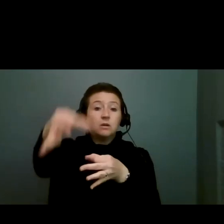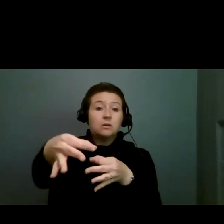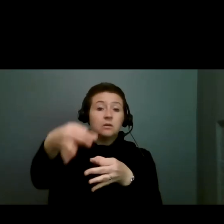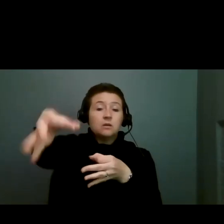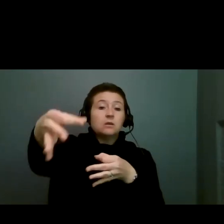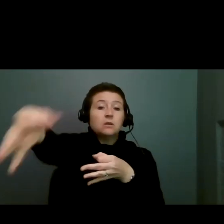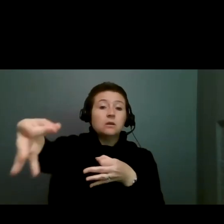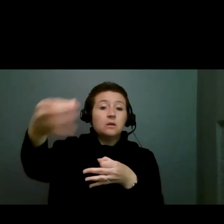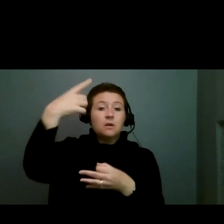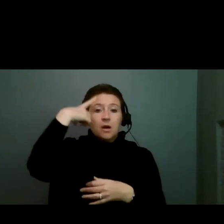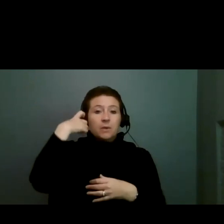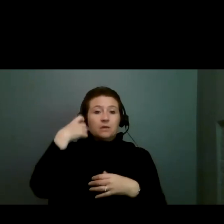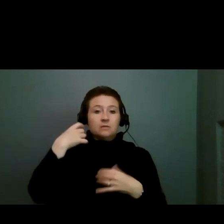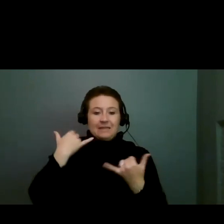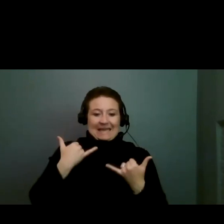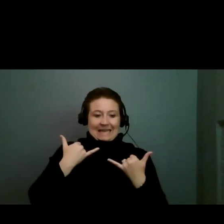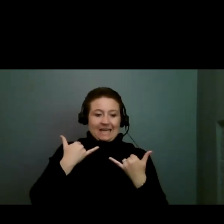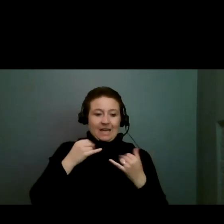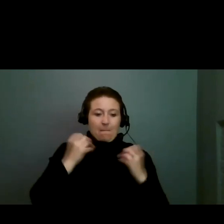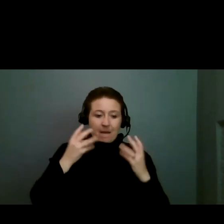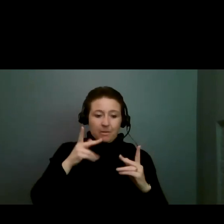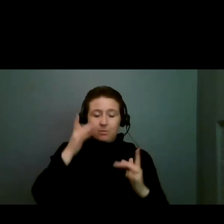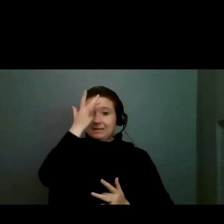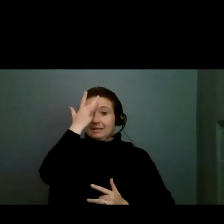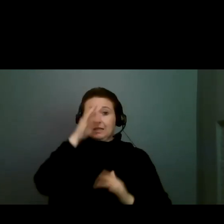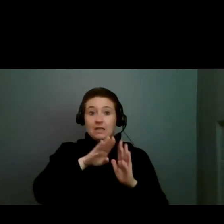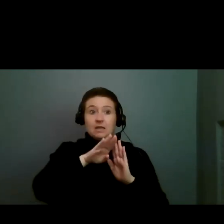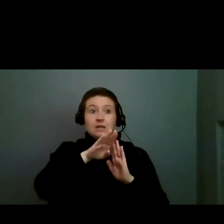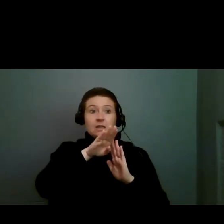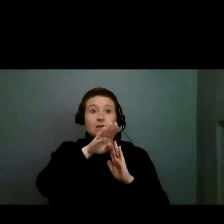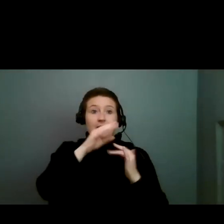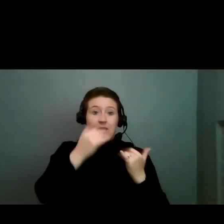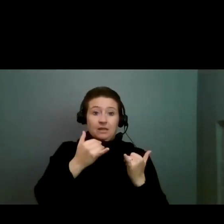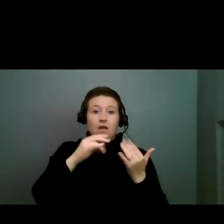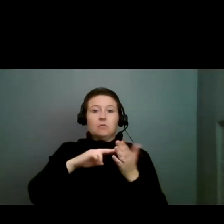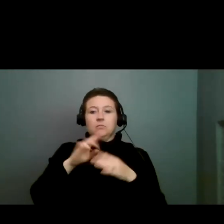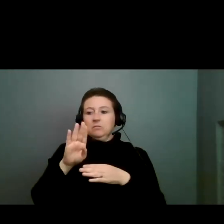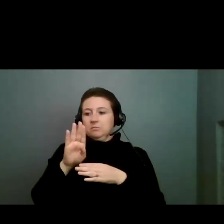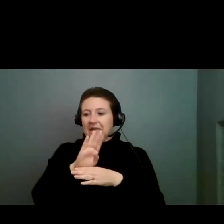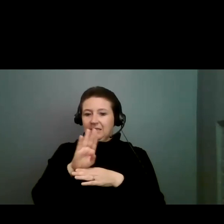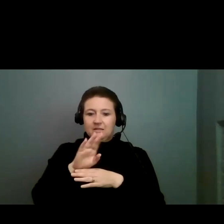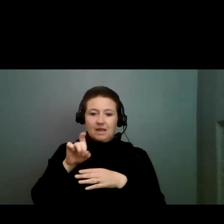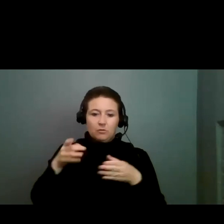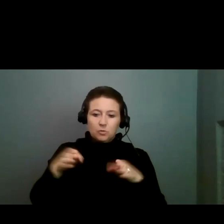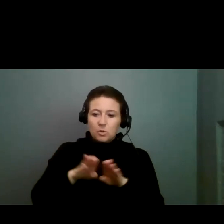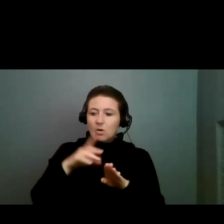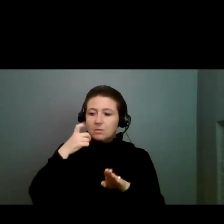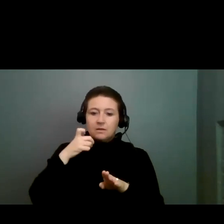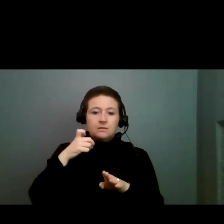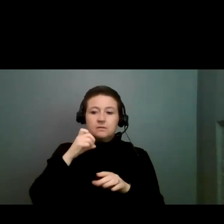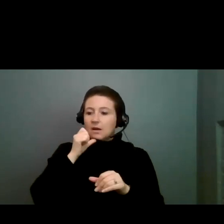we have a surge now, we see more businesses that have to close because they don't have